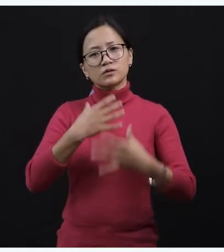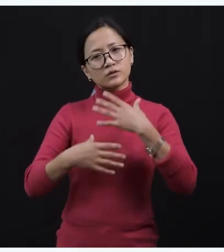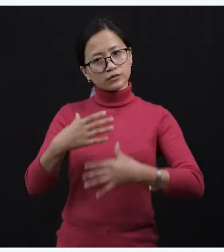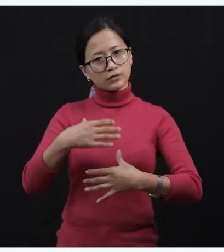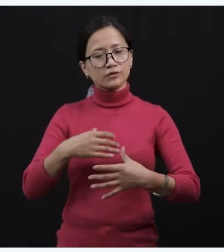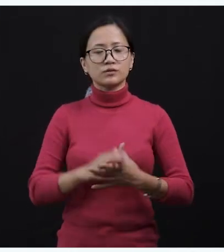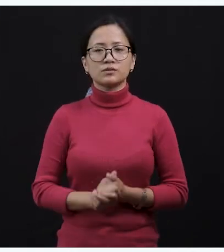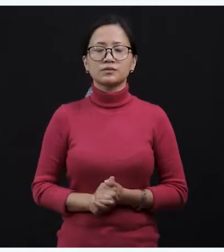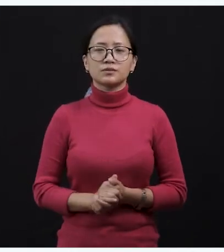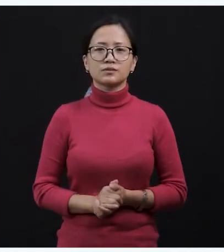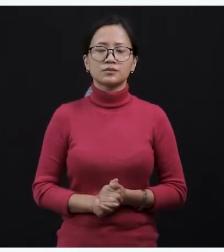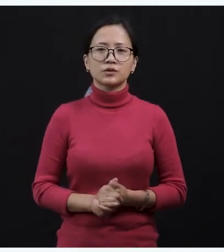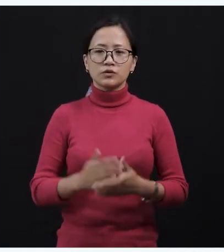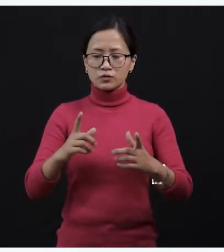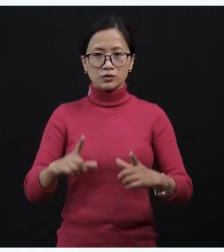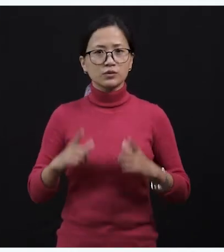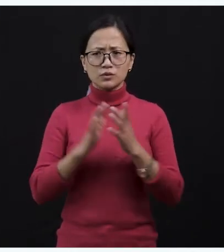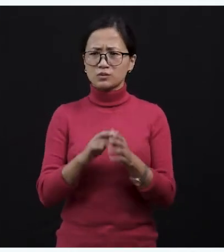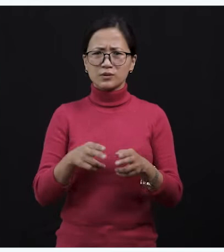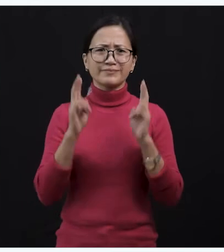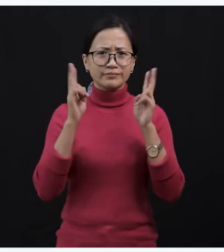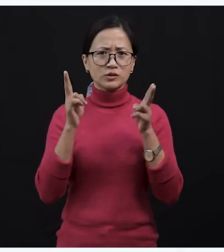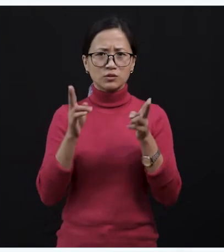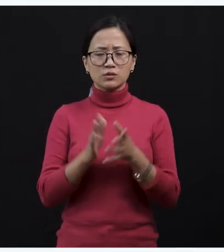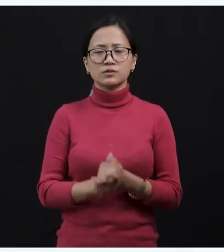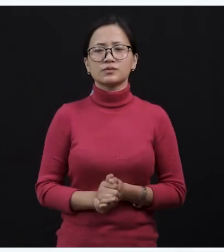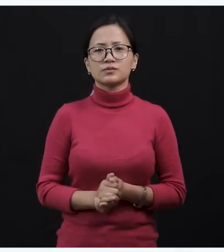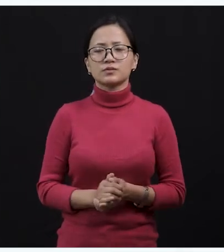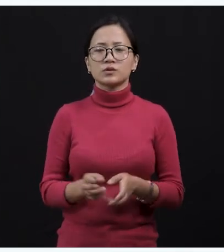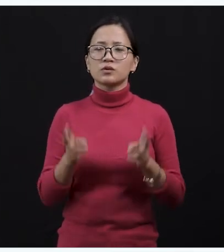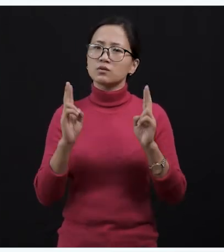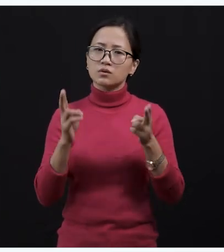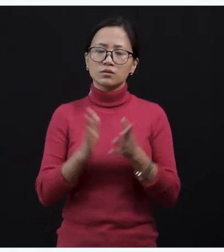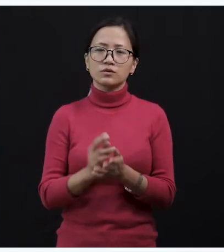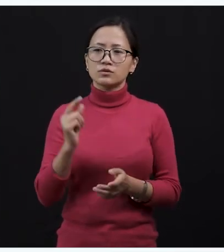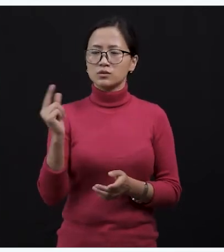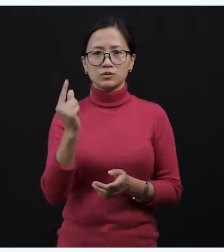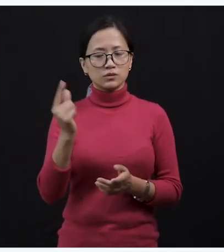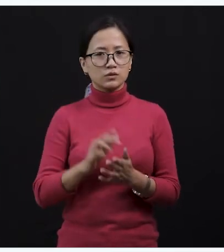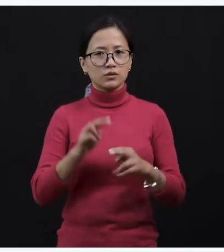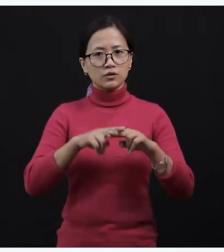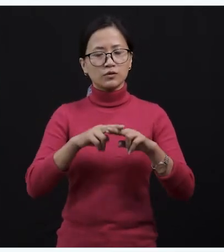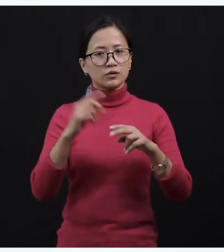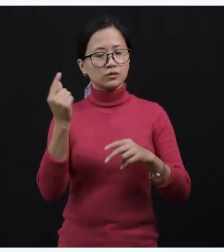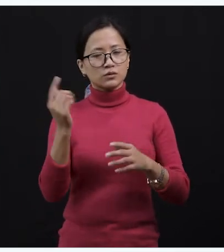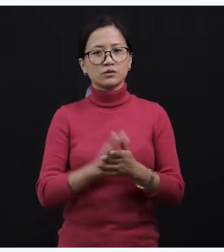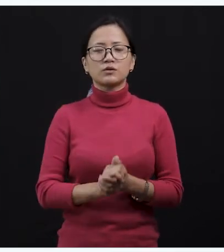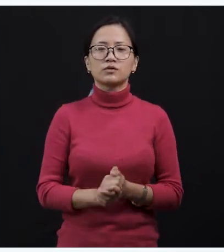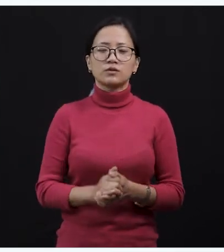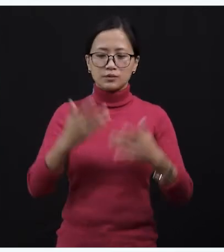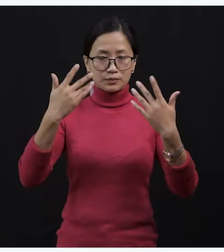survival, for normal functioning of our body. And plants, we are dependent on plants,